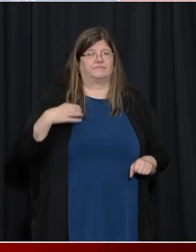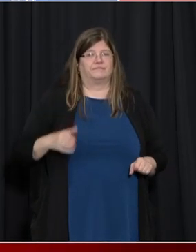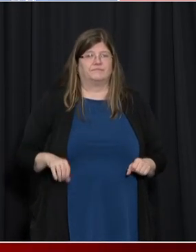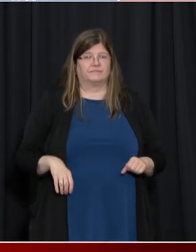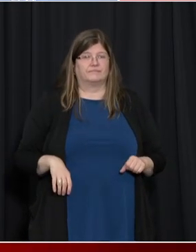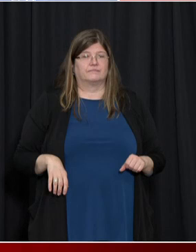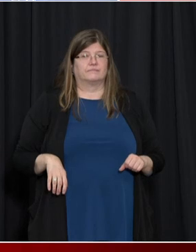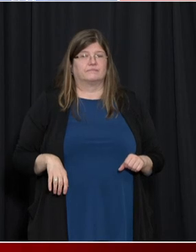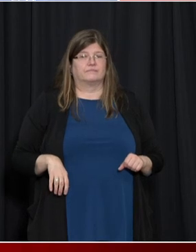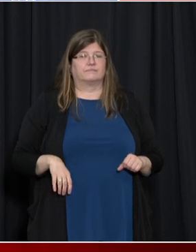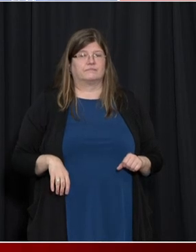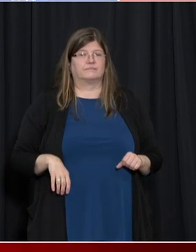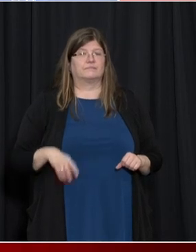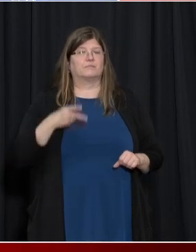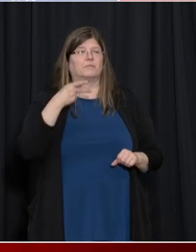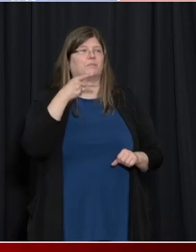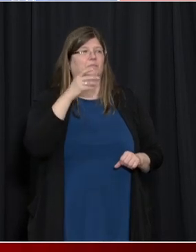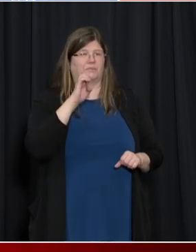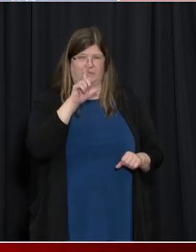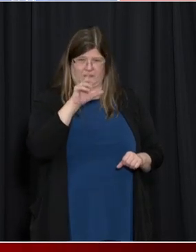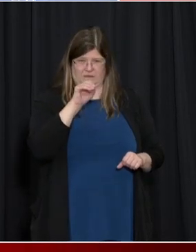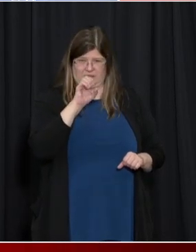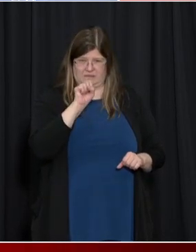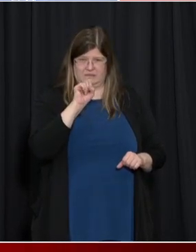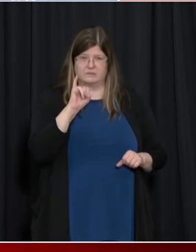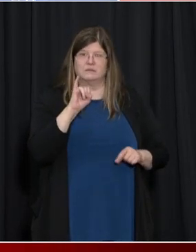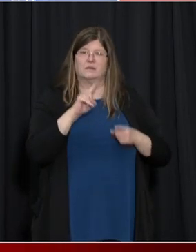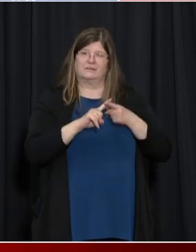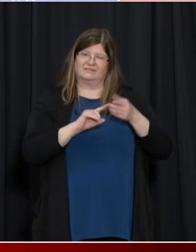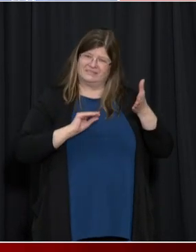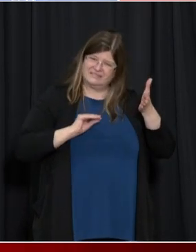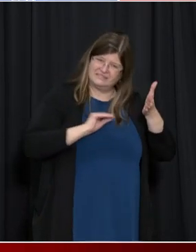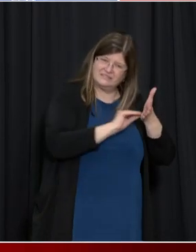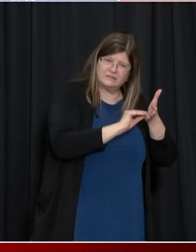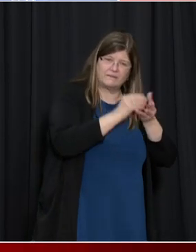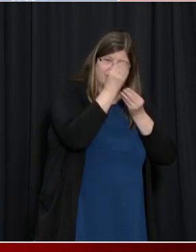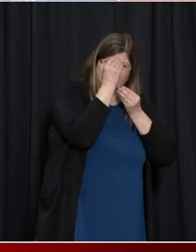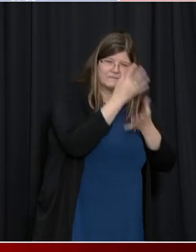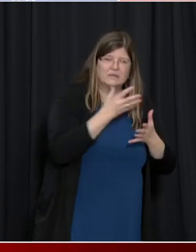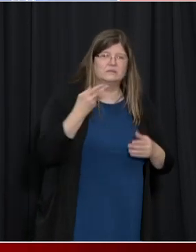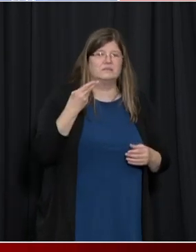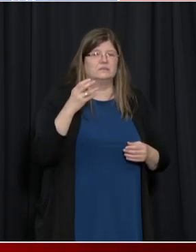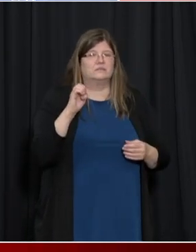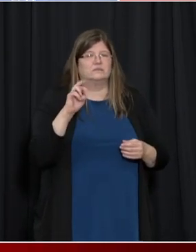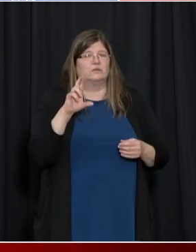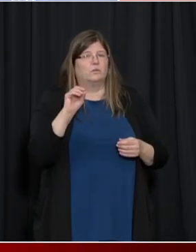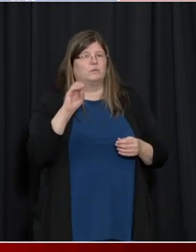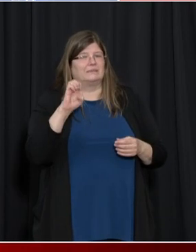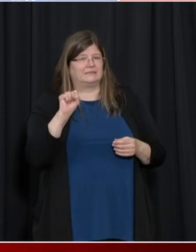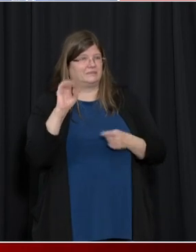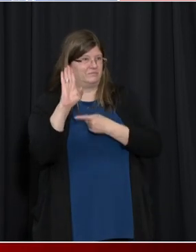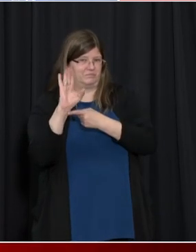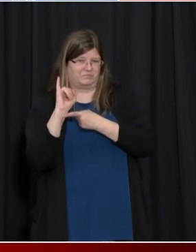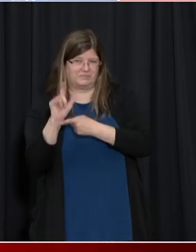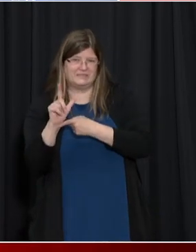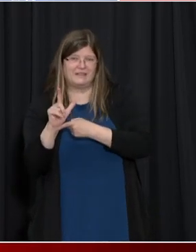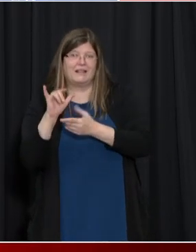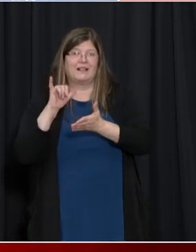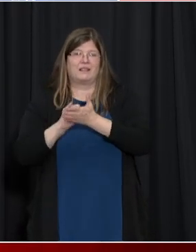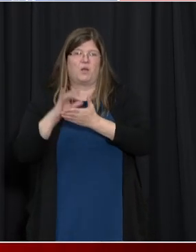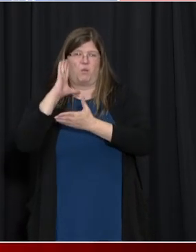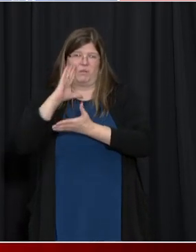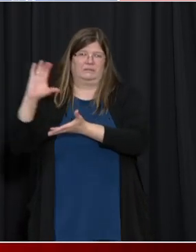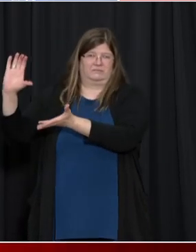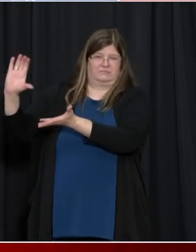We encourage the Senate to take it up and advance it, which would give us the $775 million appropriation,